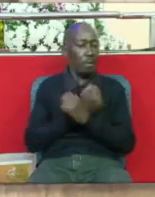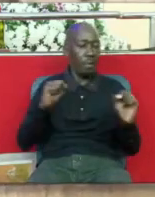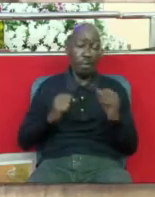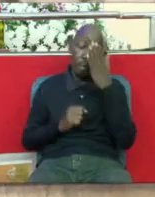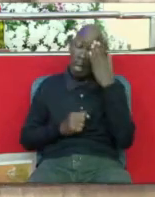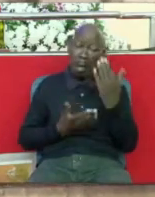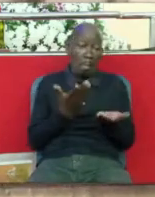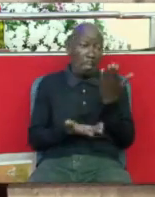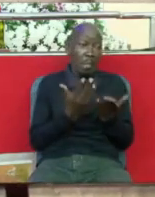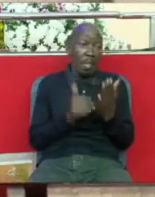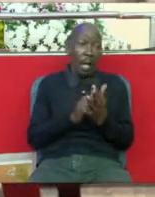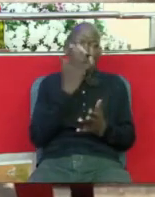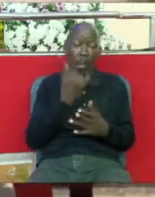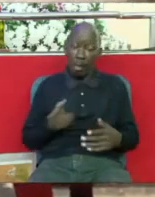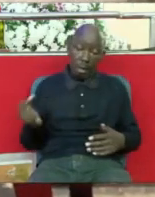Maybe that's why I'm here for you this